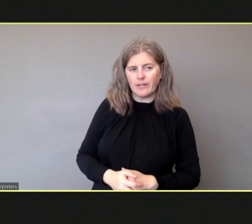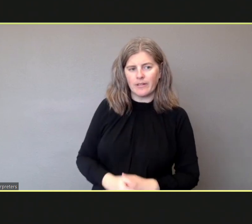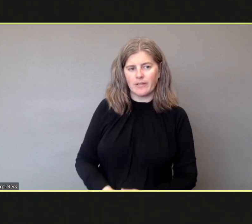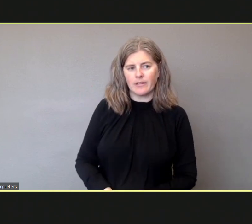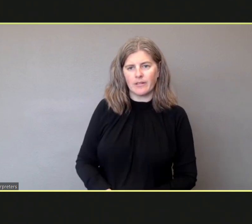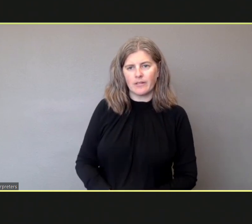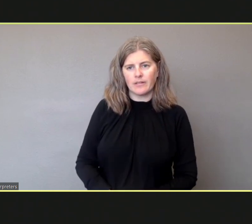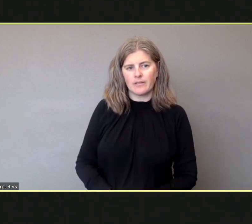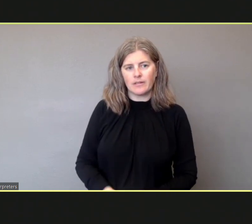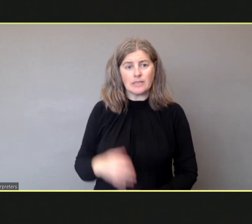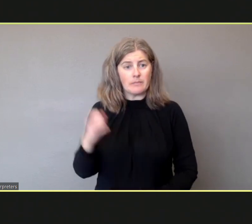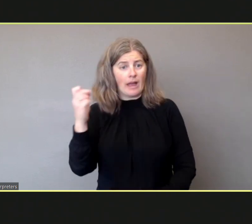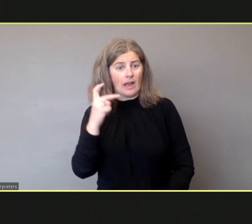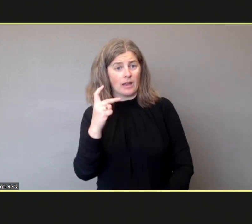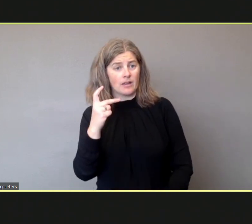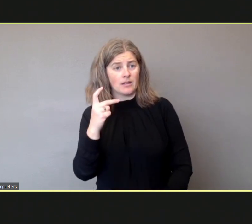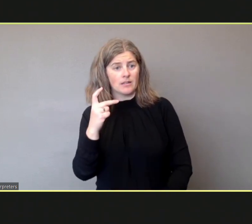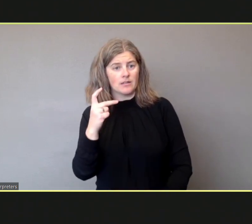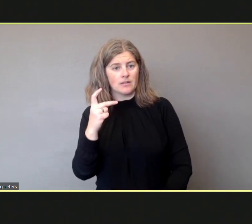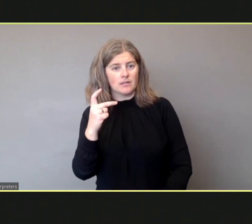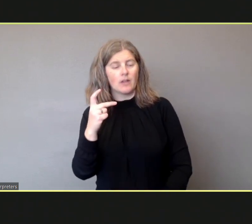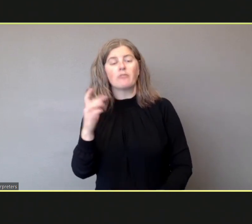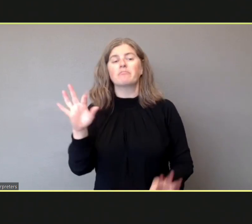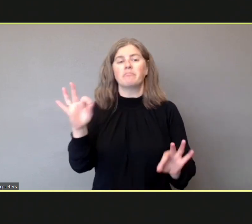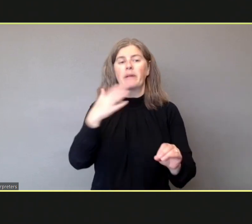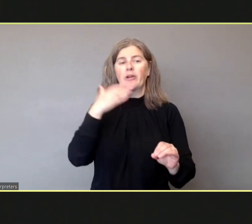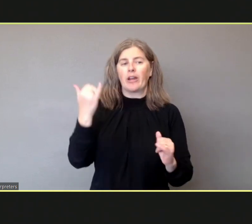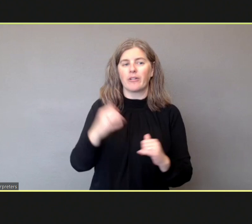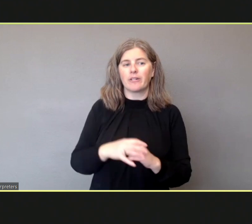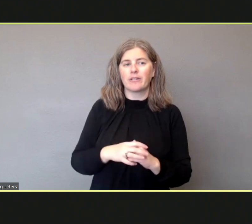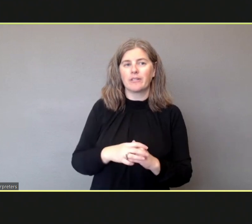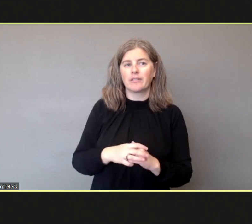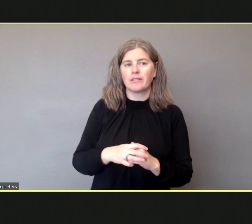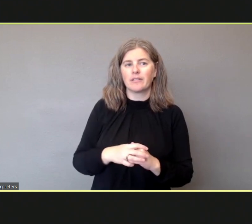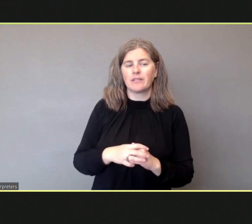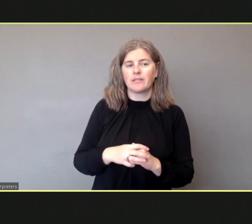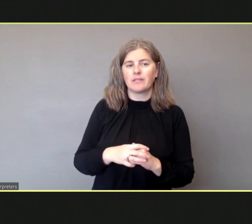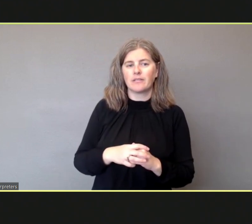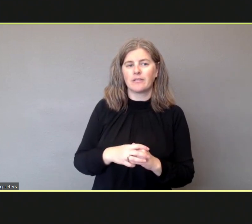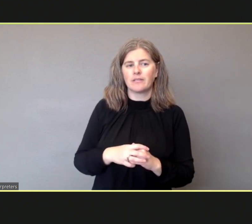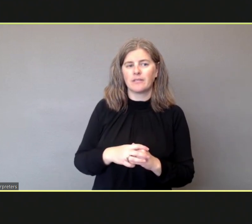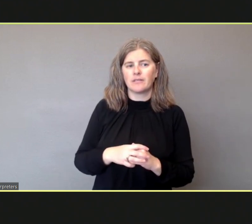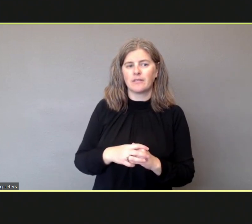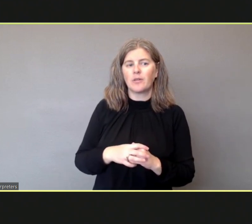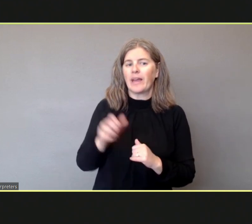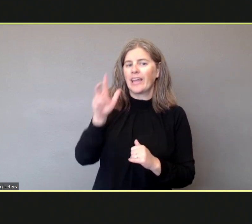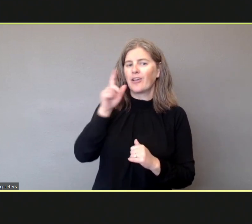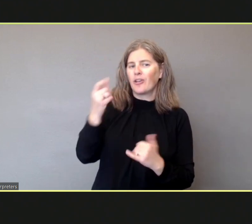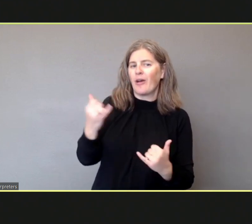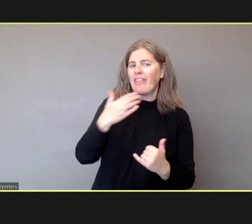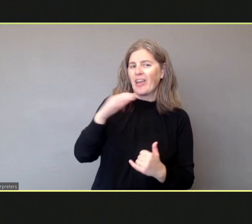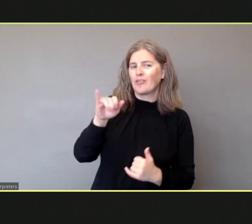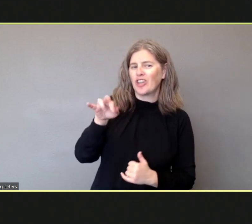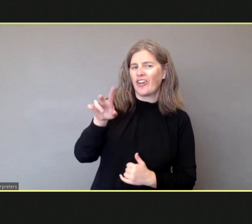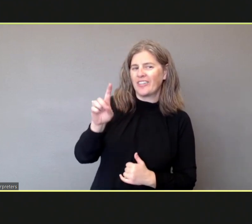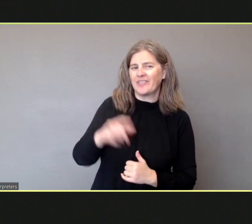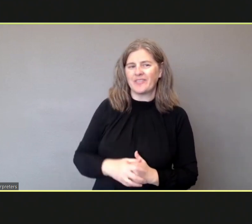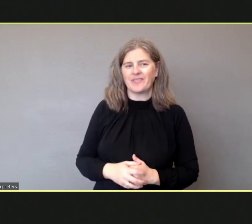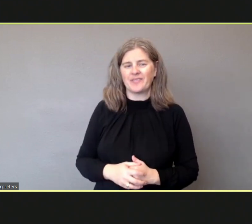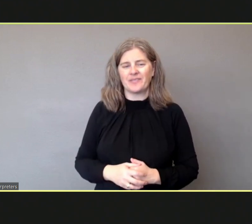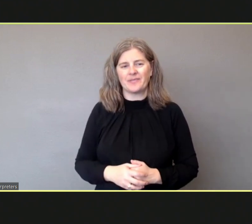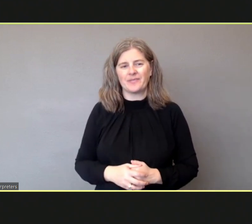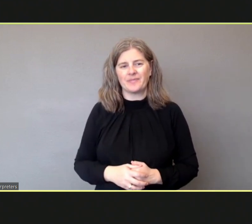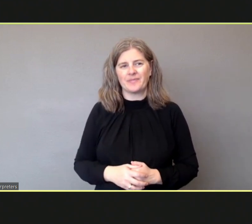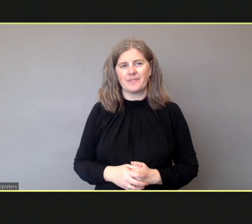He's back. Jared, Can you're you- on mute. There you go. Can you hear me? Yes, we can hear you now. Okay. Thank you, Yep. Jared. Not sure what happened there, but thank you